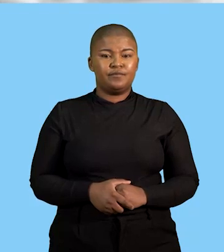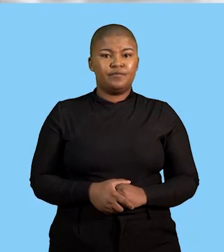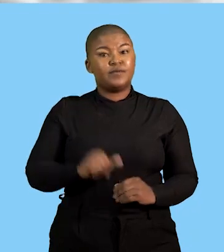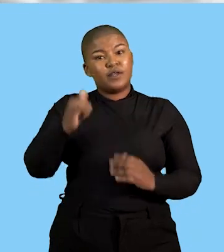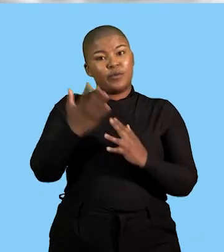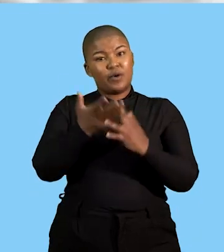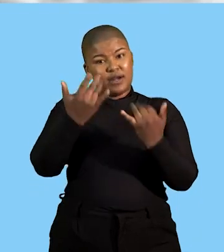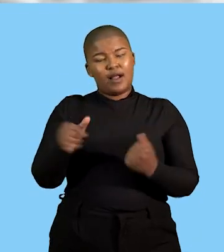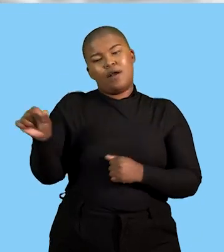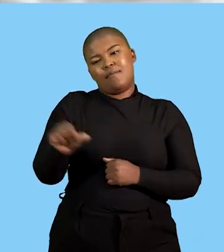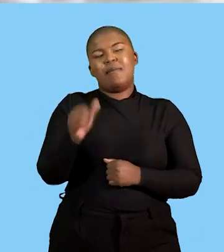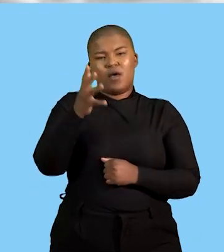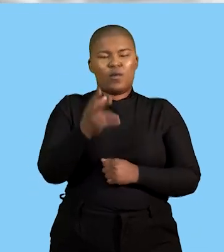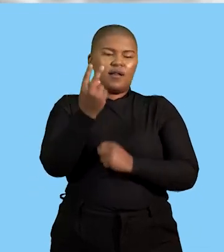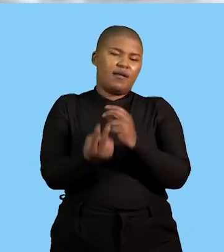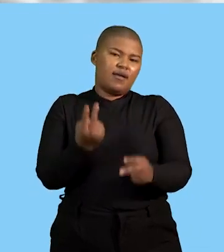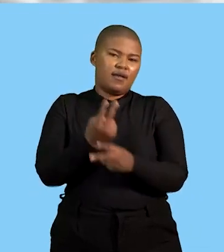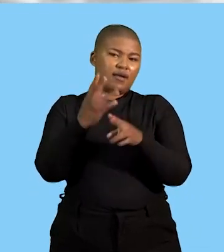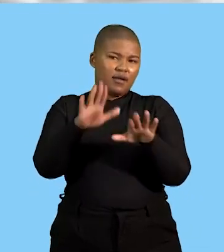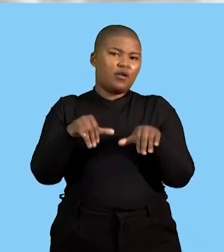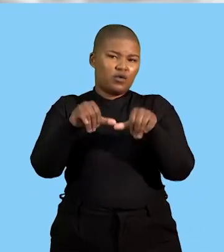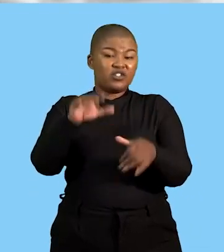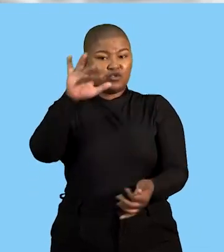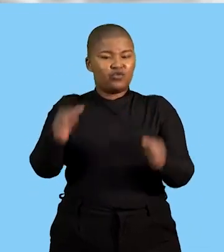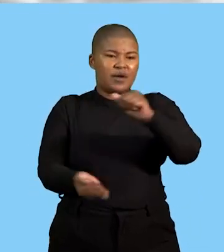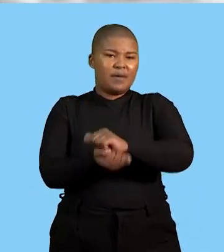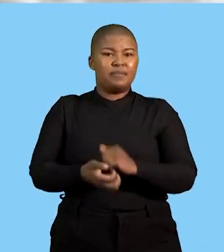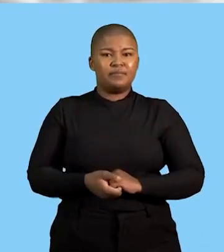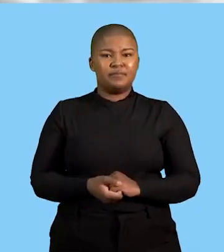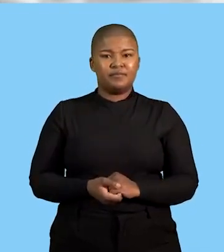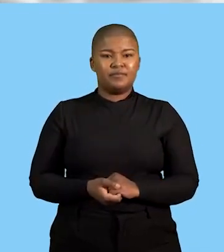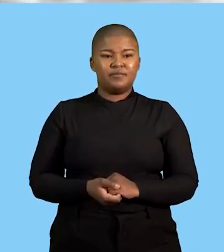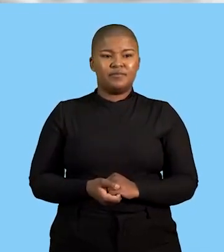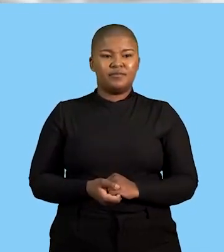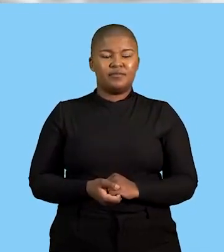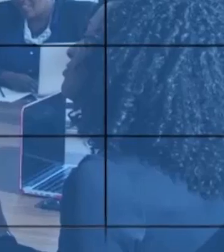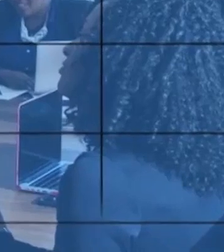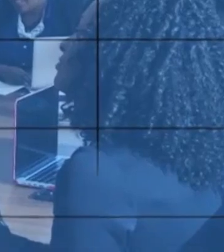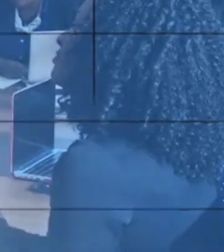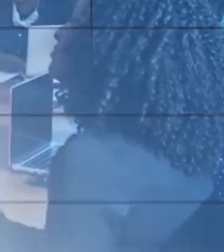being said, let us take another short break so that we will wrap up our lesson after.